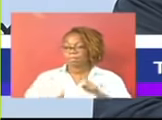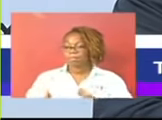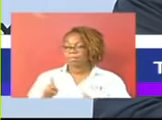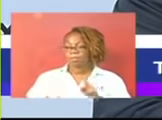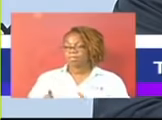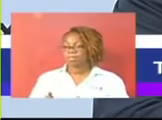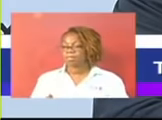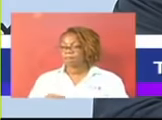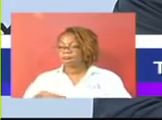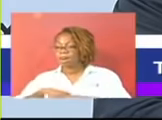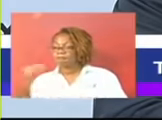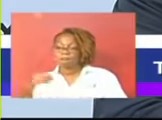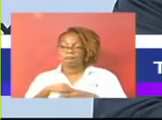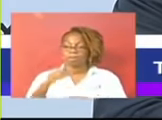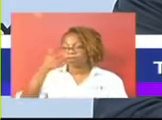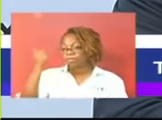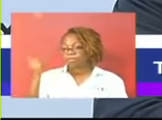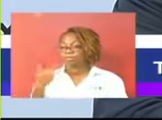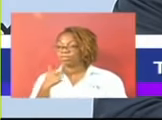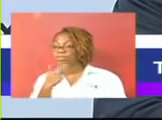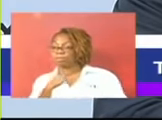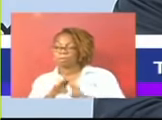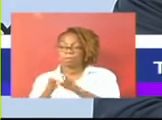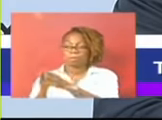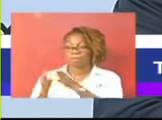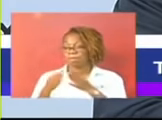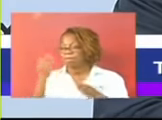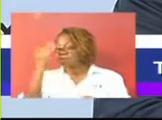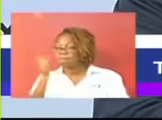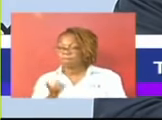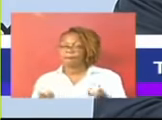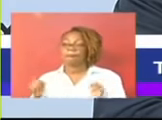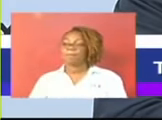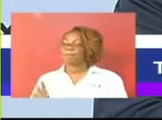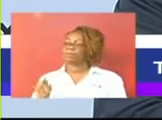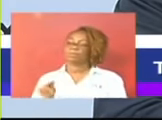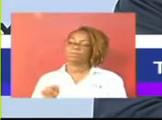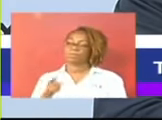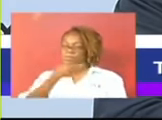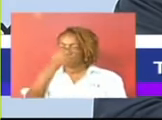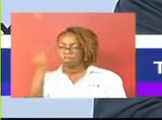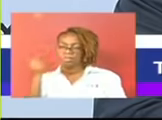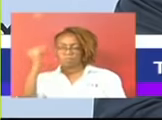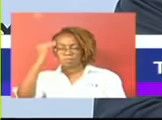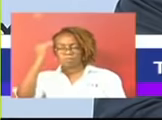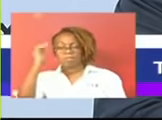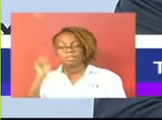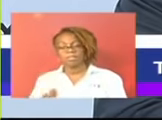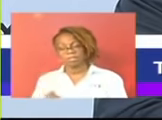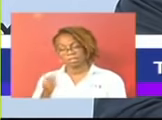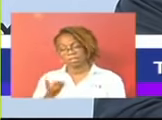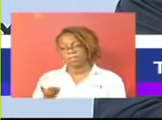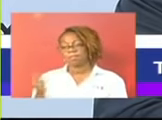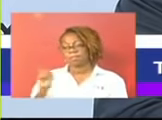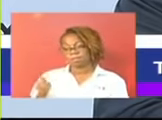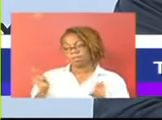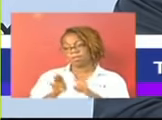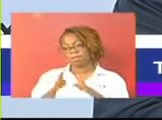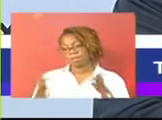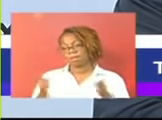movement is necessary. However, we do want to encourage every individual to make wise